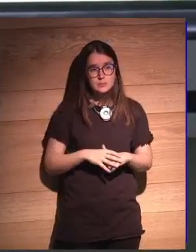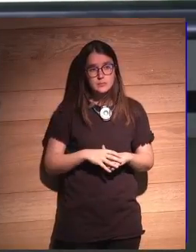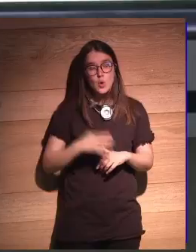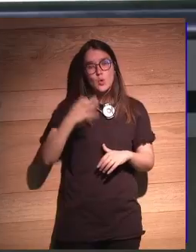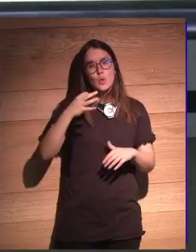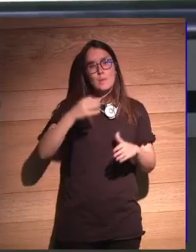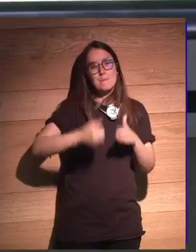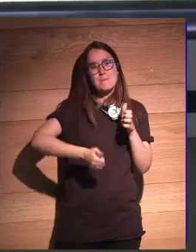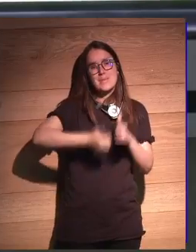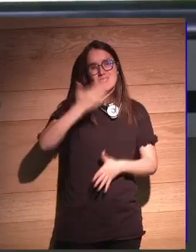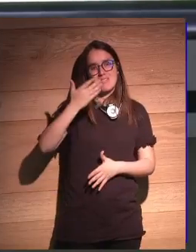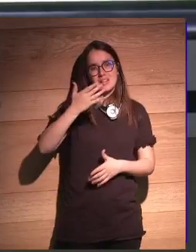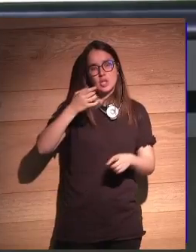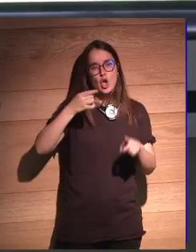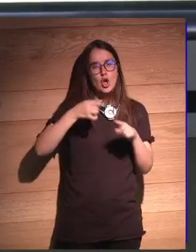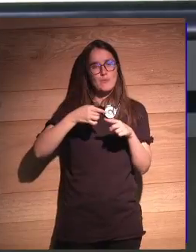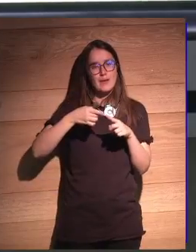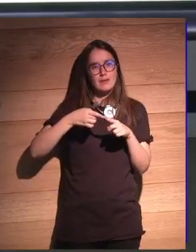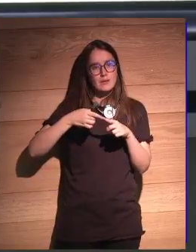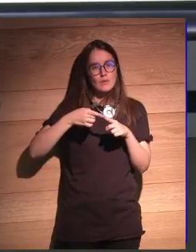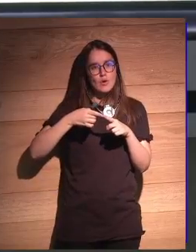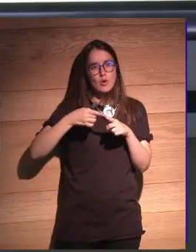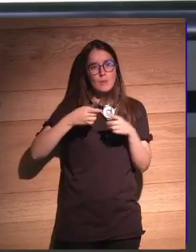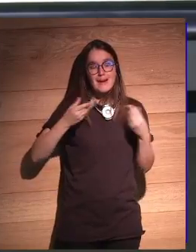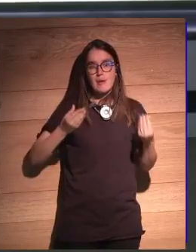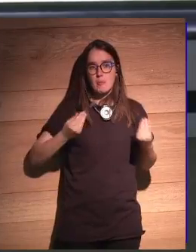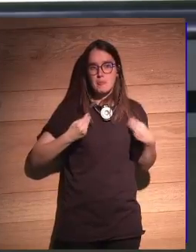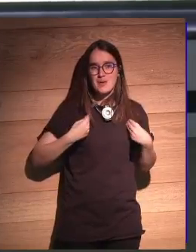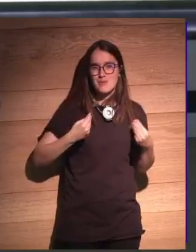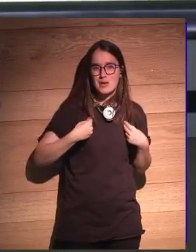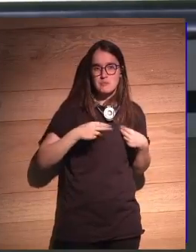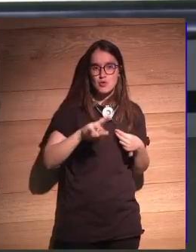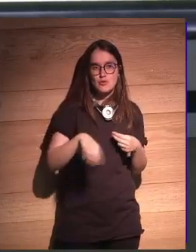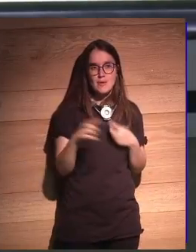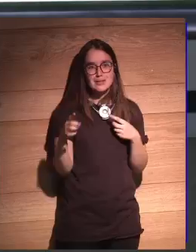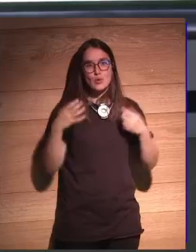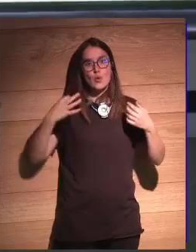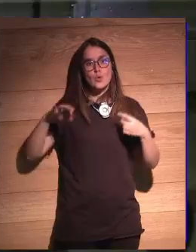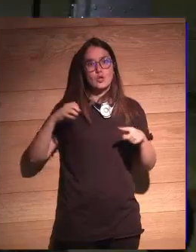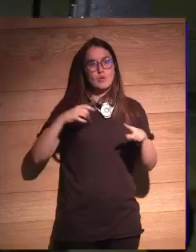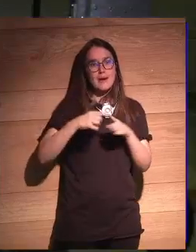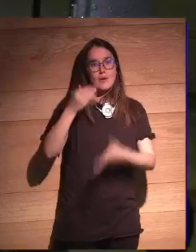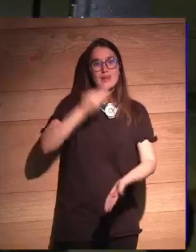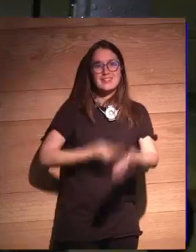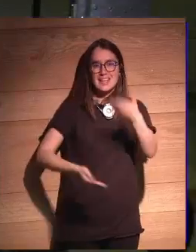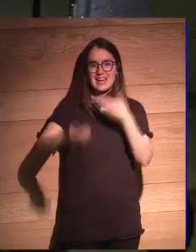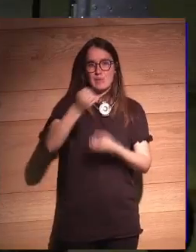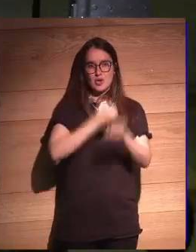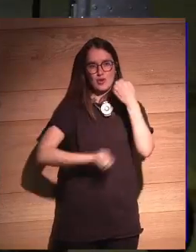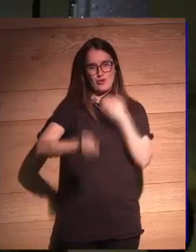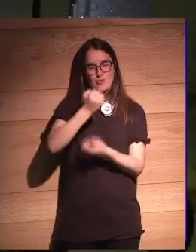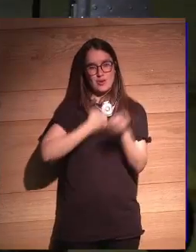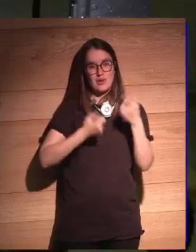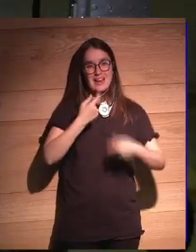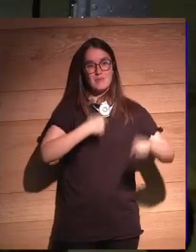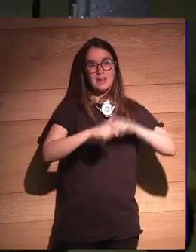are intended as tokens of exchange among global elites. That's one example of how the commodification of housing is reshaping our